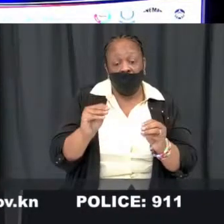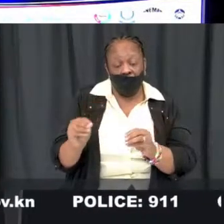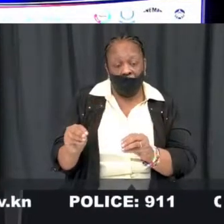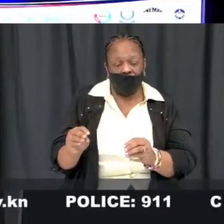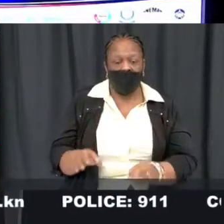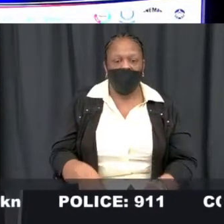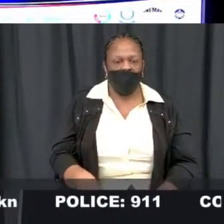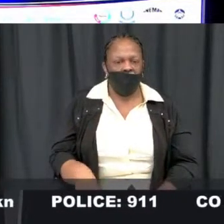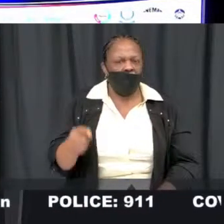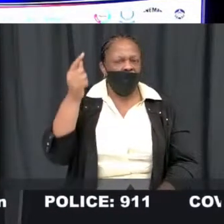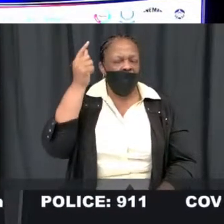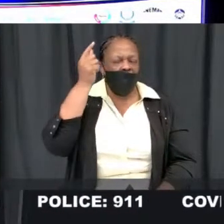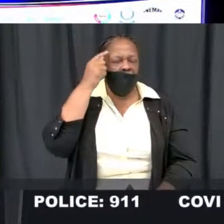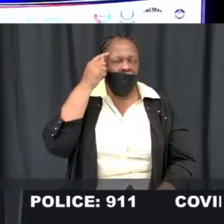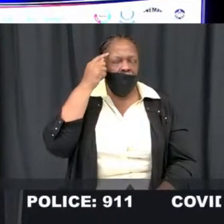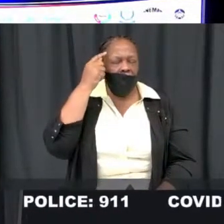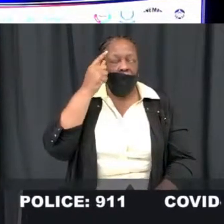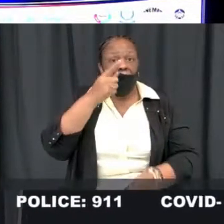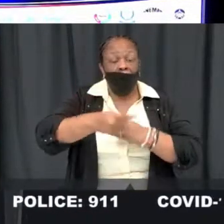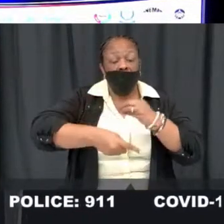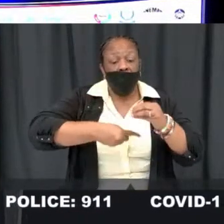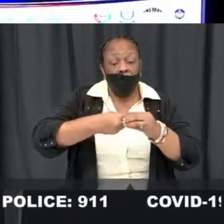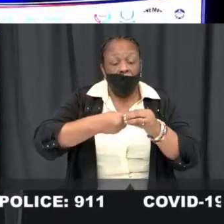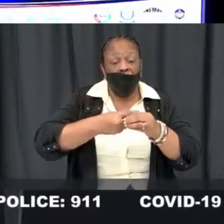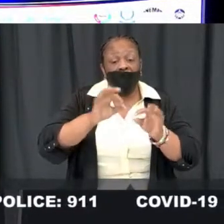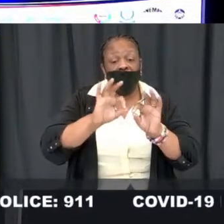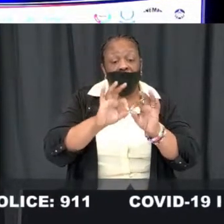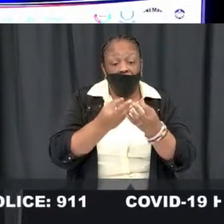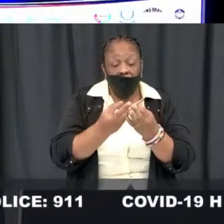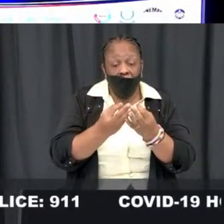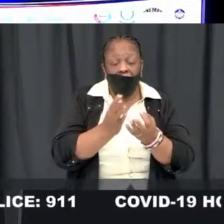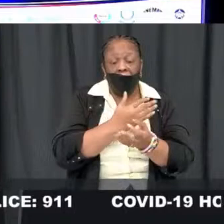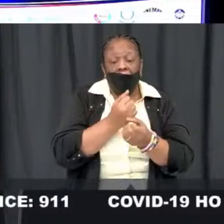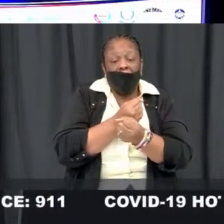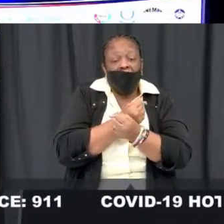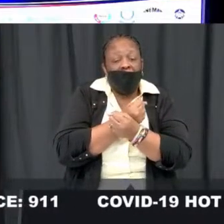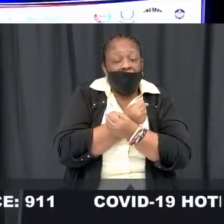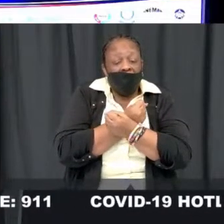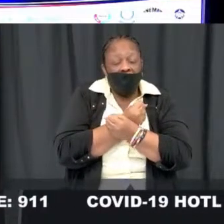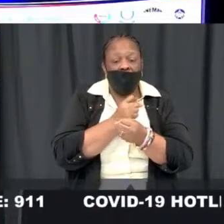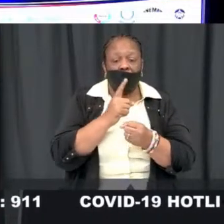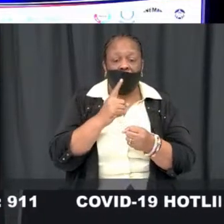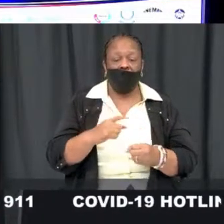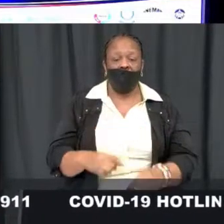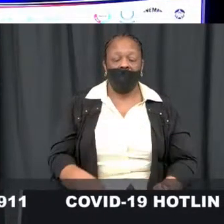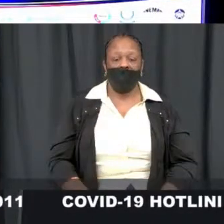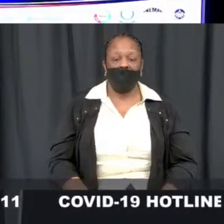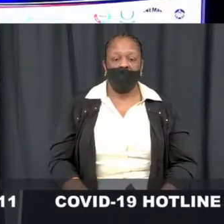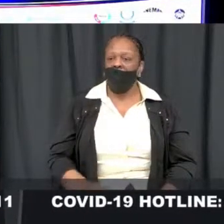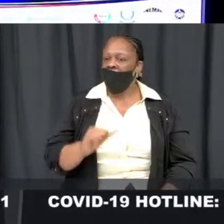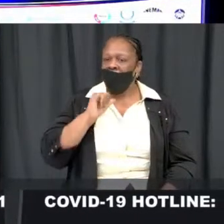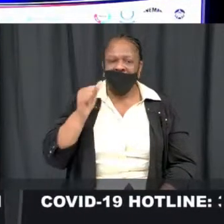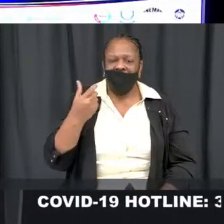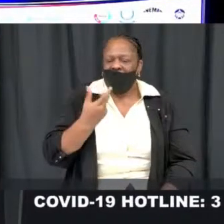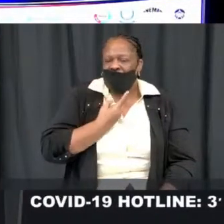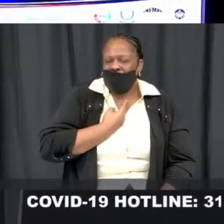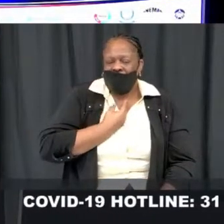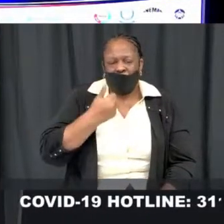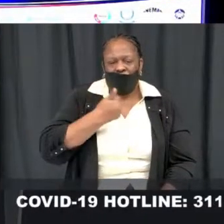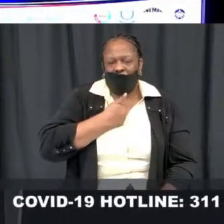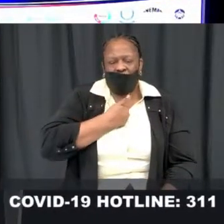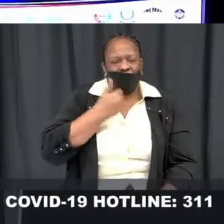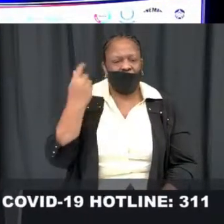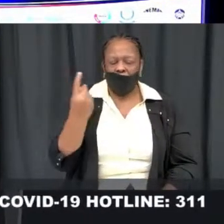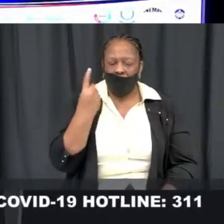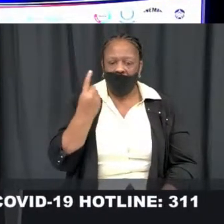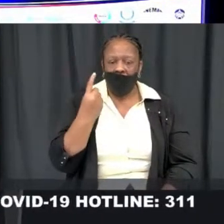about our family and loved ones and keeping them safe. It's not just about us as individuals,